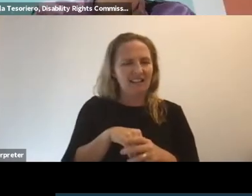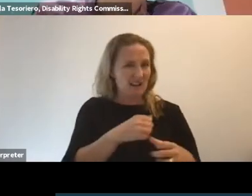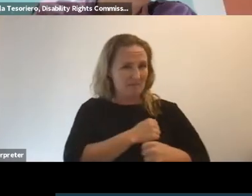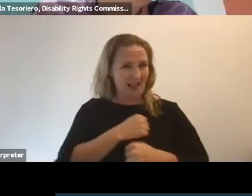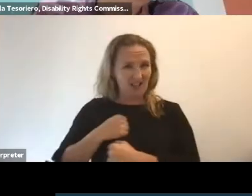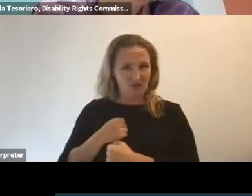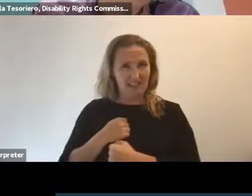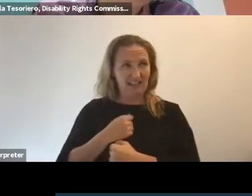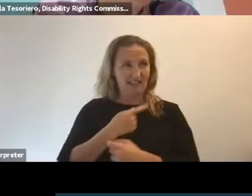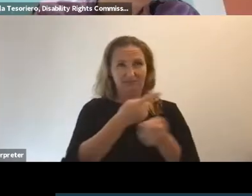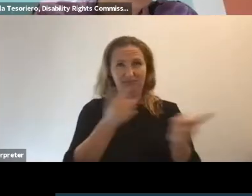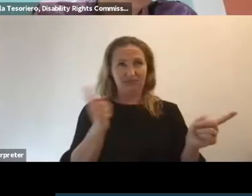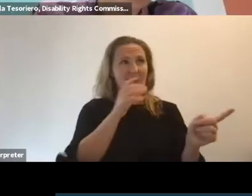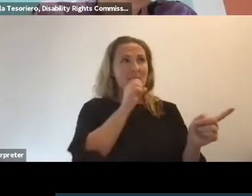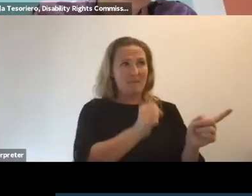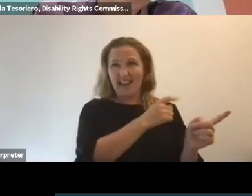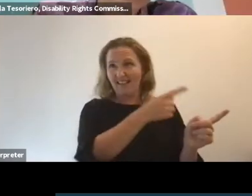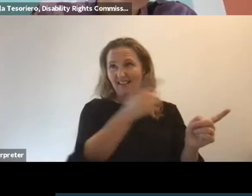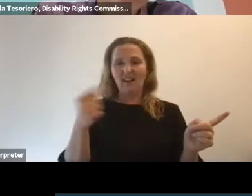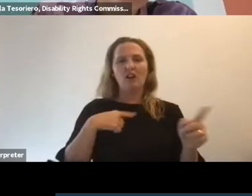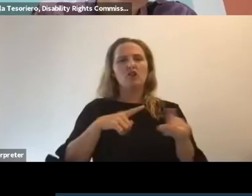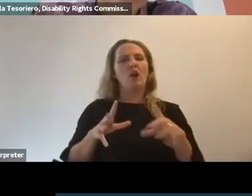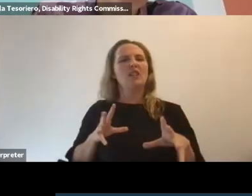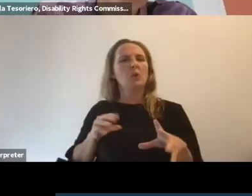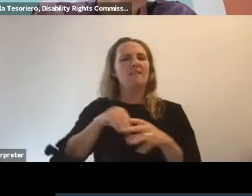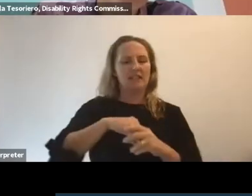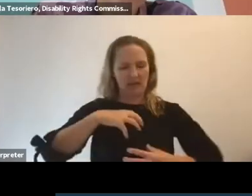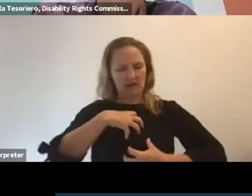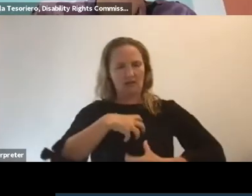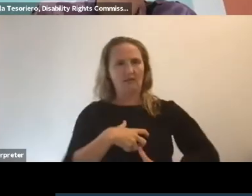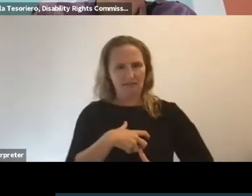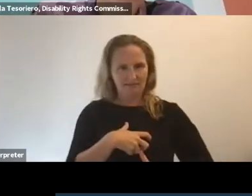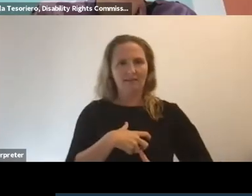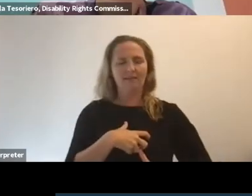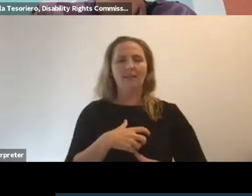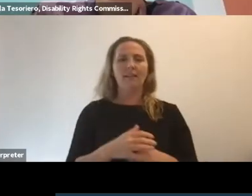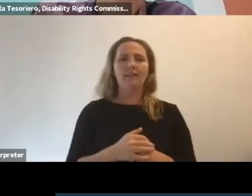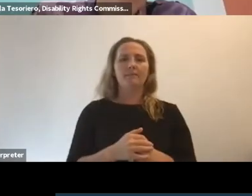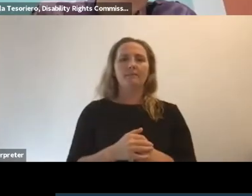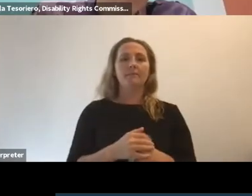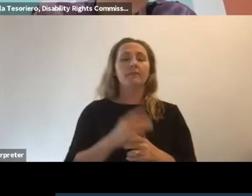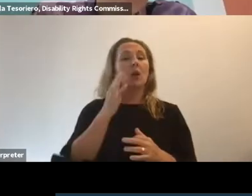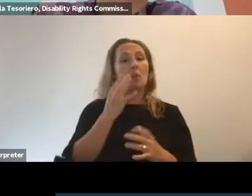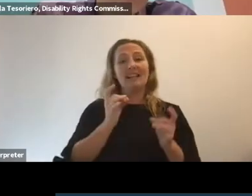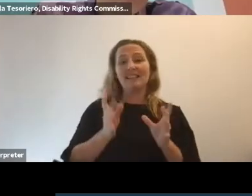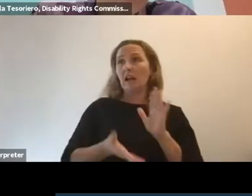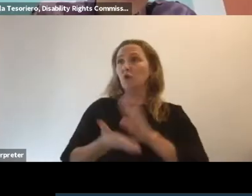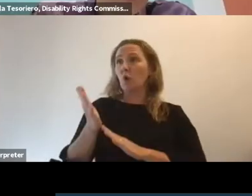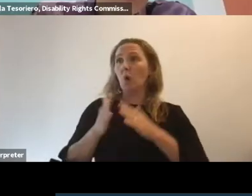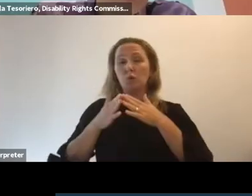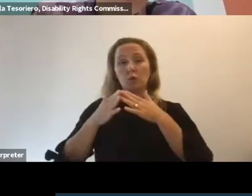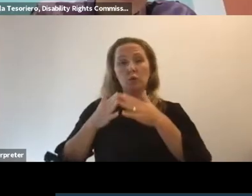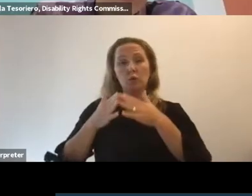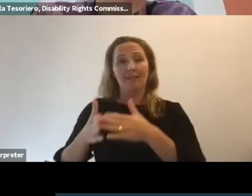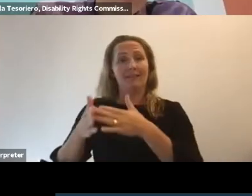pretty standard when we first started to go to sea on ships.